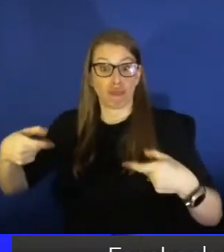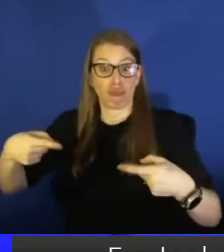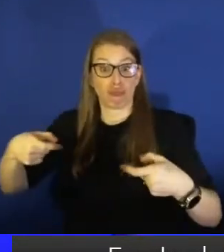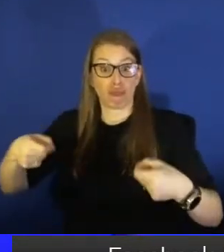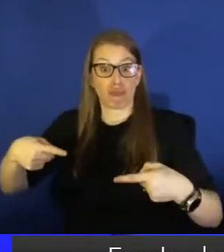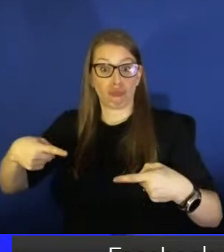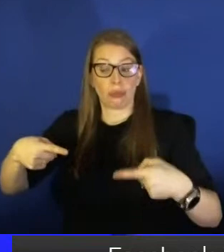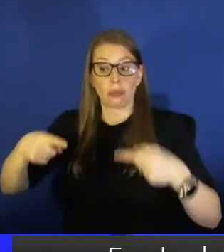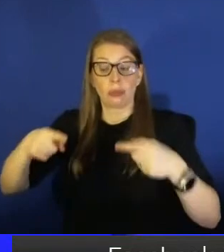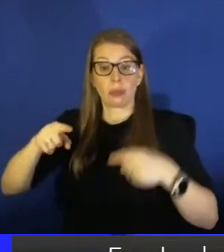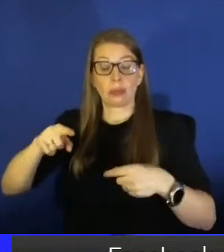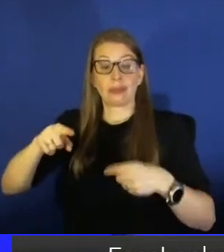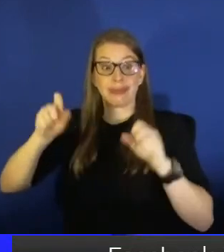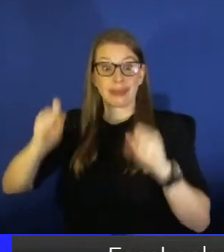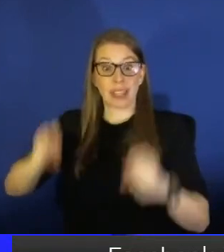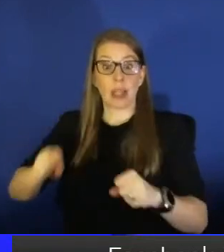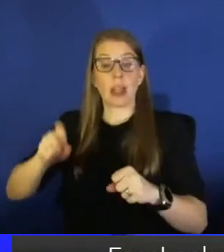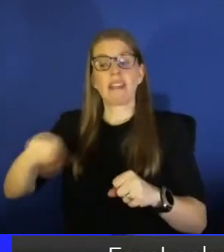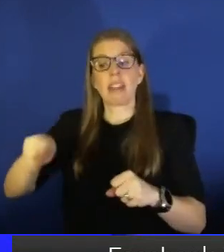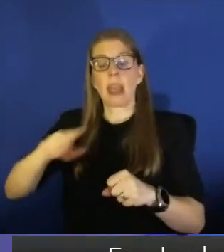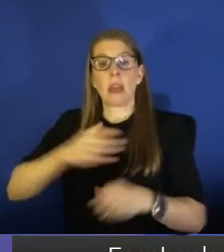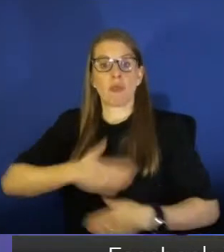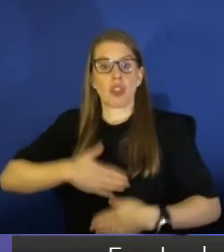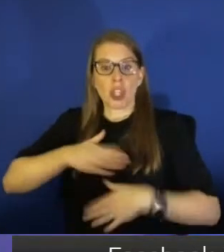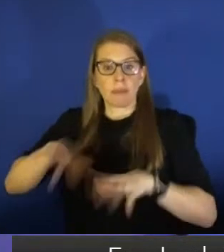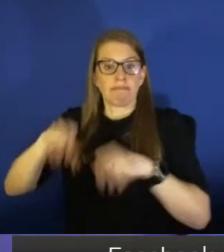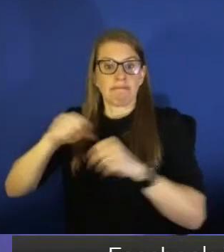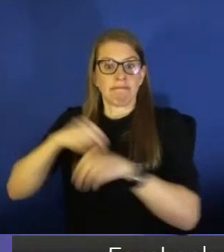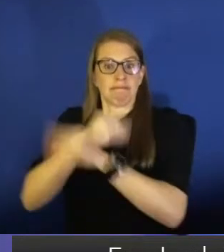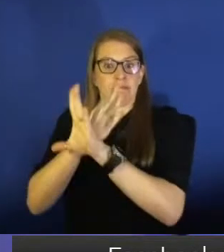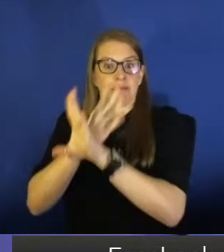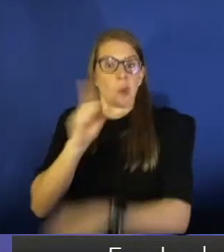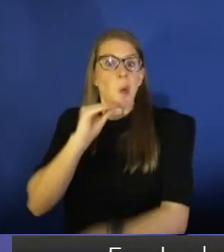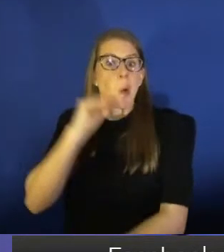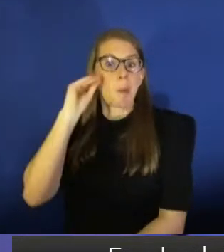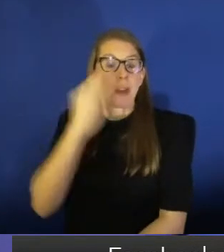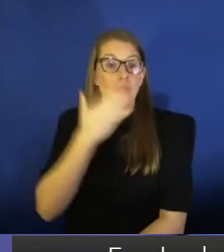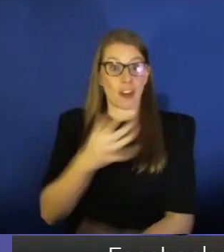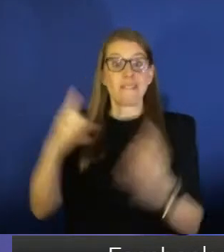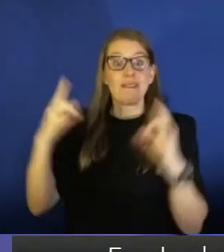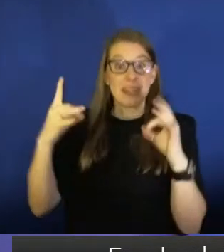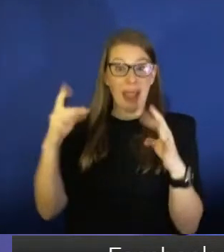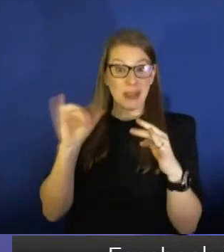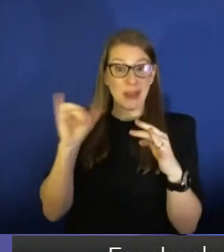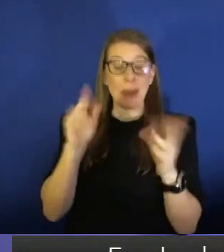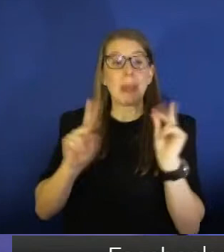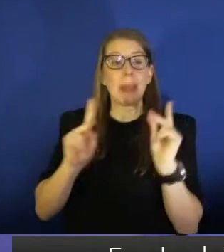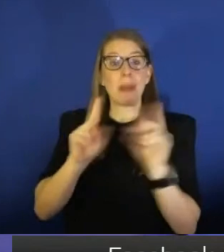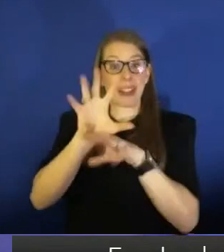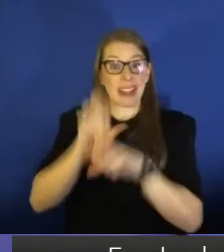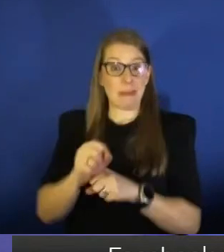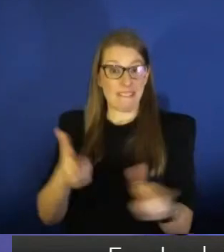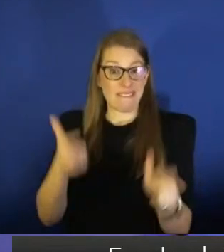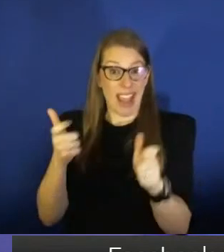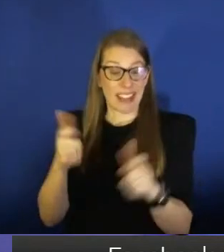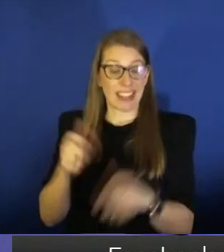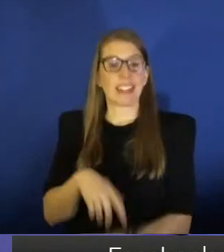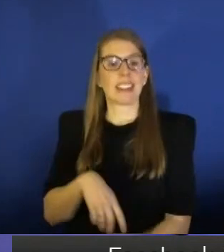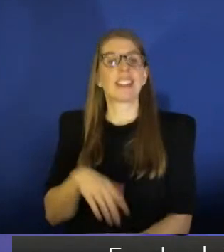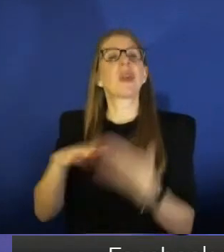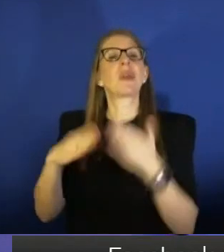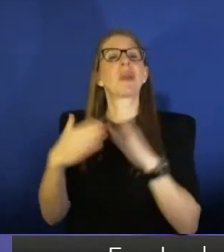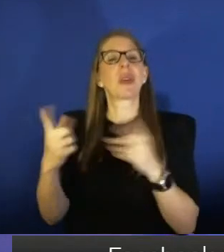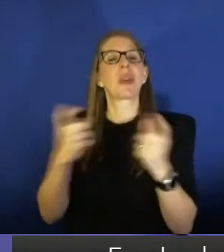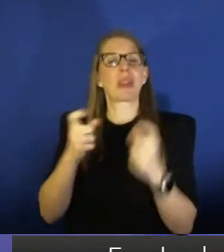they certainly seem to appreciate that. We've had some good feedback from that as well. Yeah. People adapting quickly. All right, we're going to get back to some more community questions here in just a